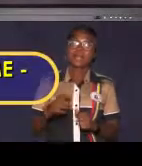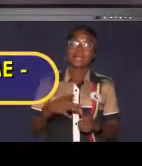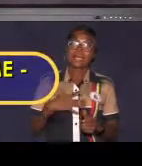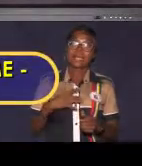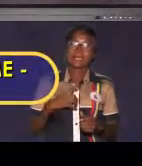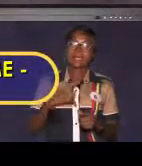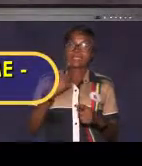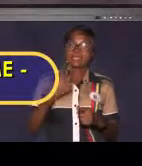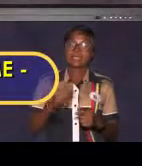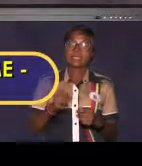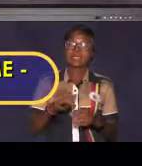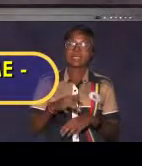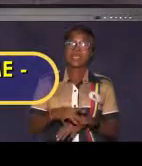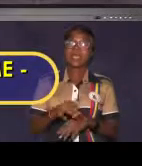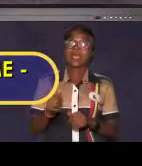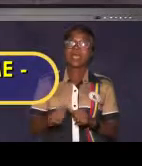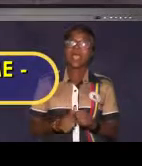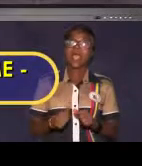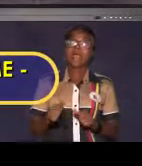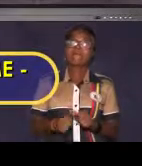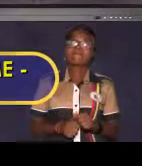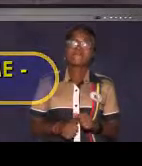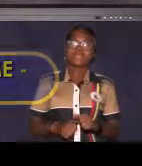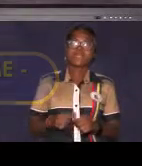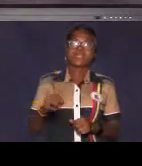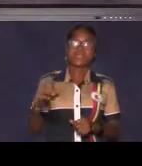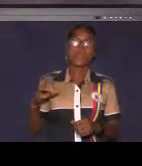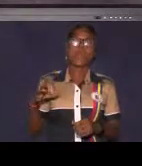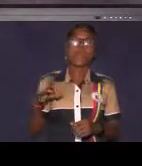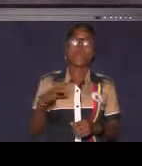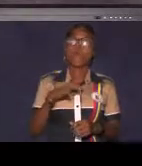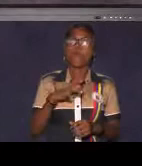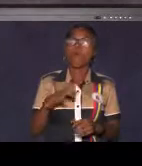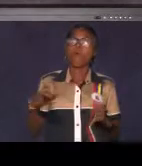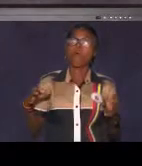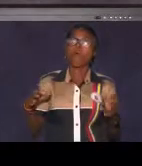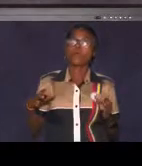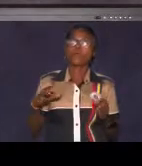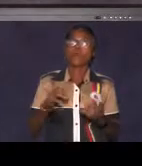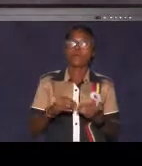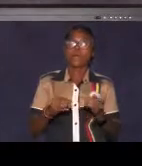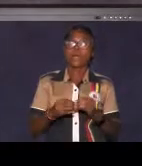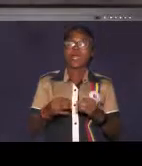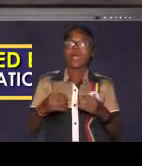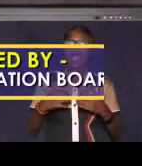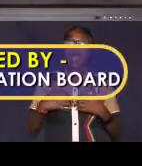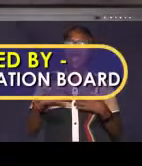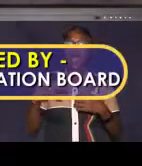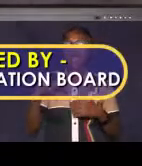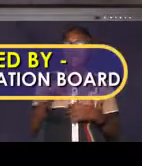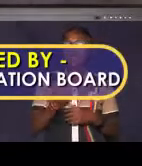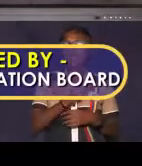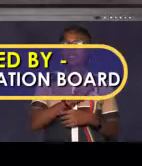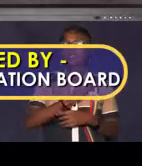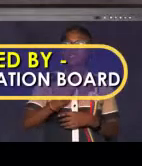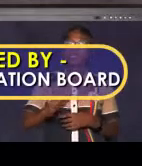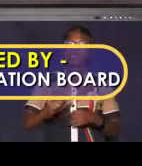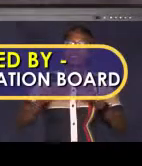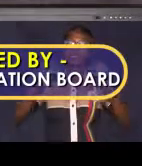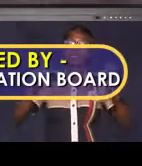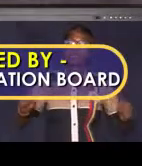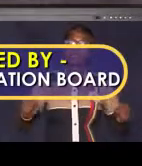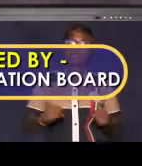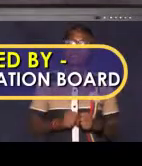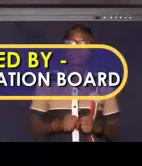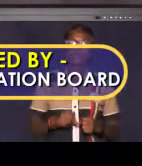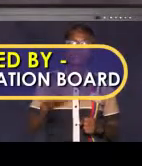Like I said earlier, every whole number has a square. 1 has a square, 1 by 1 square. 2 has a square, 2 by